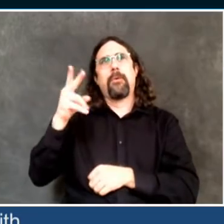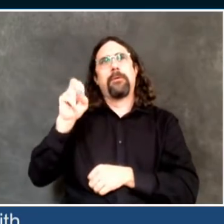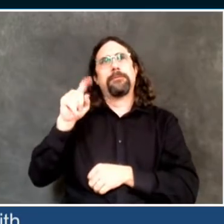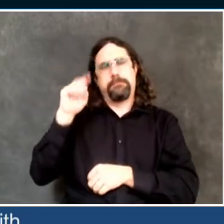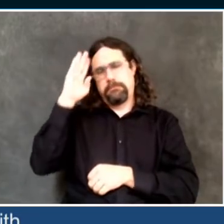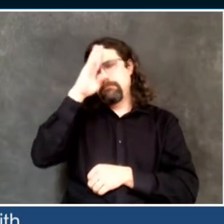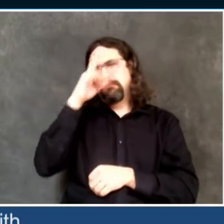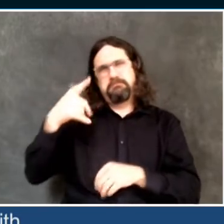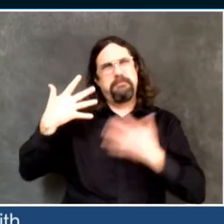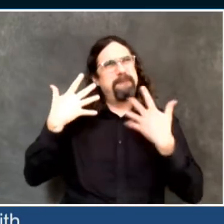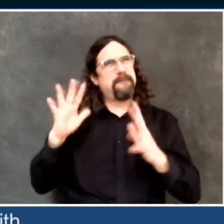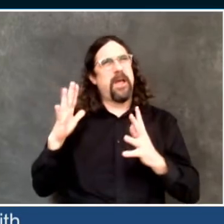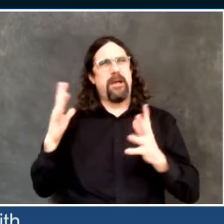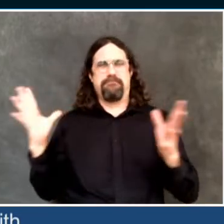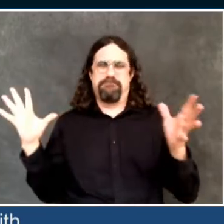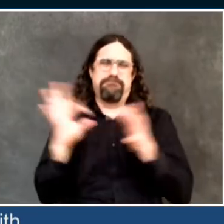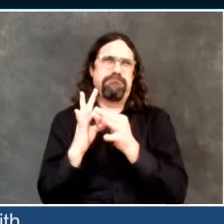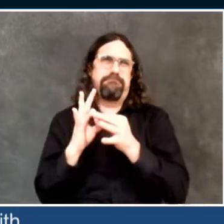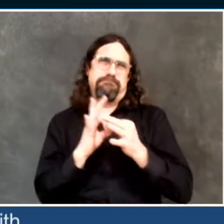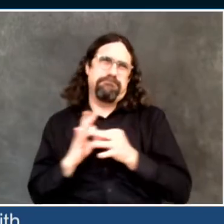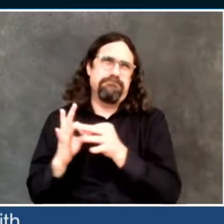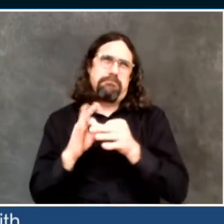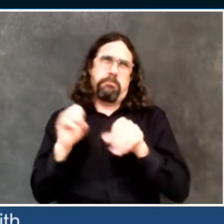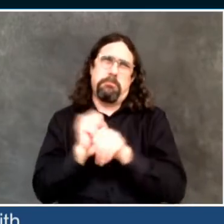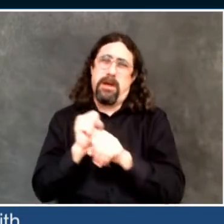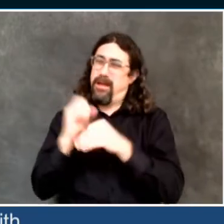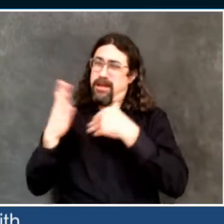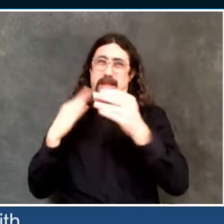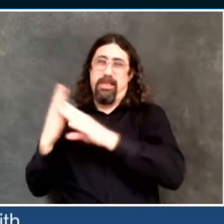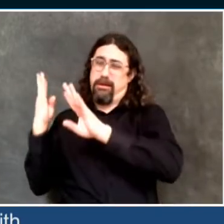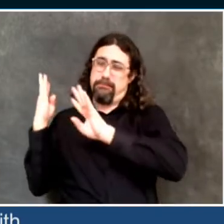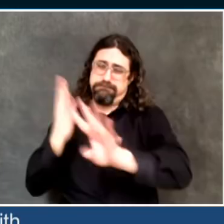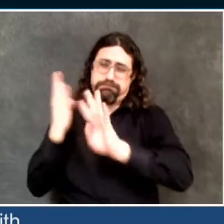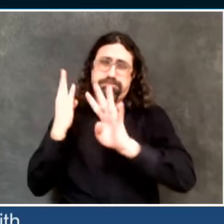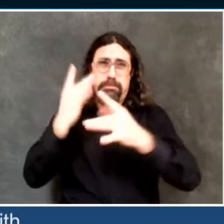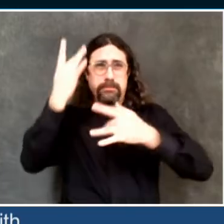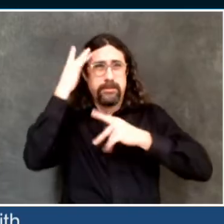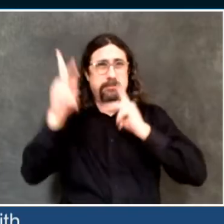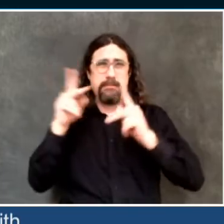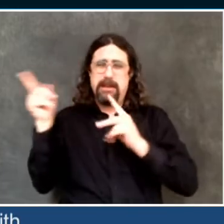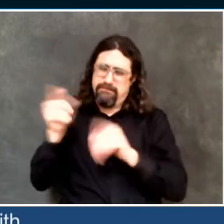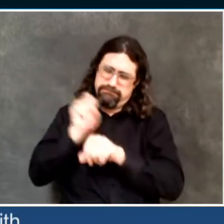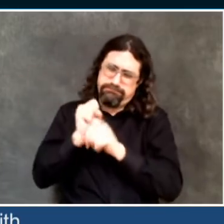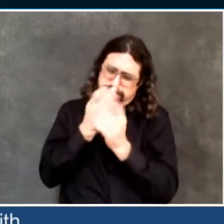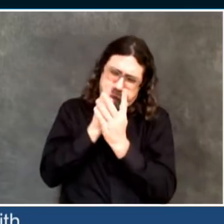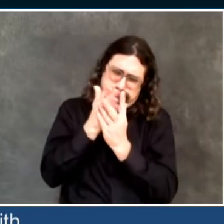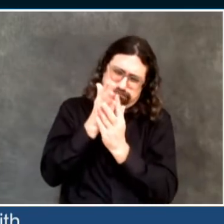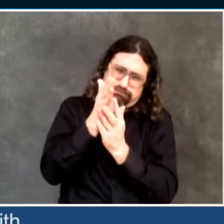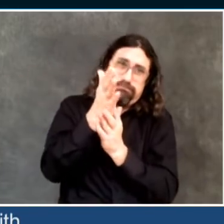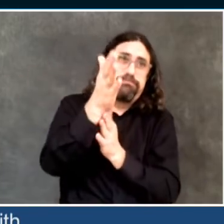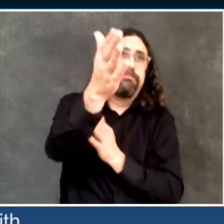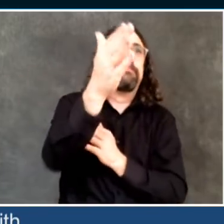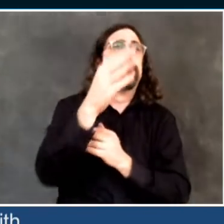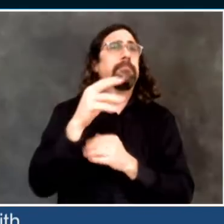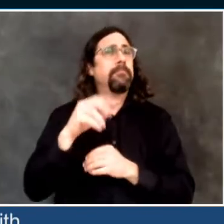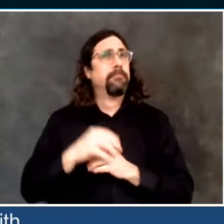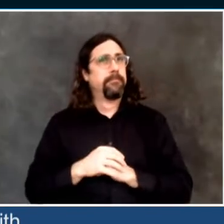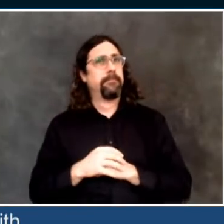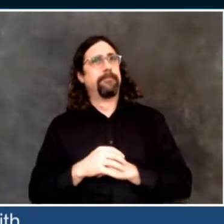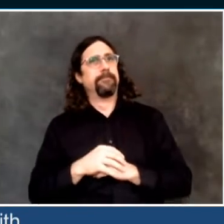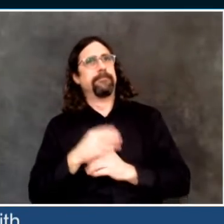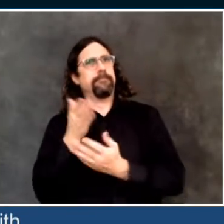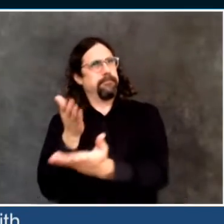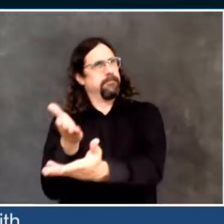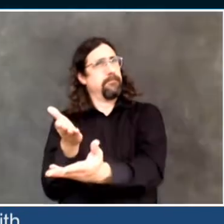cases. They kept saving lives. The public hospitals are the greatest guarantee we have that there will